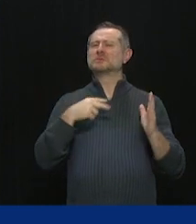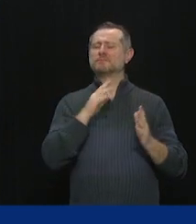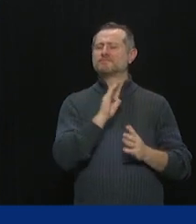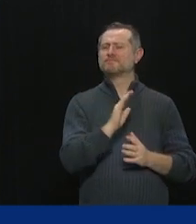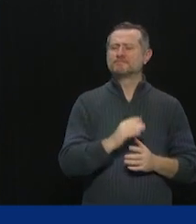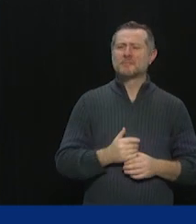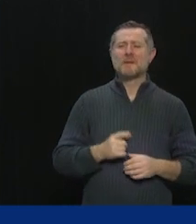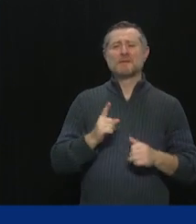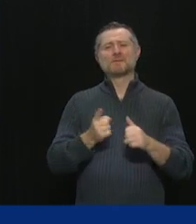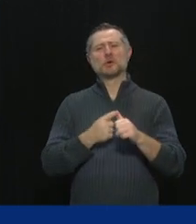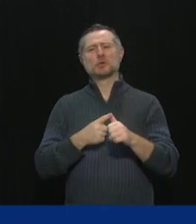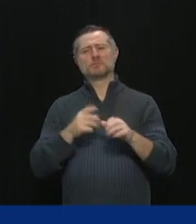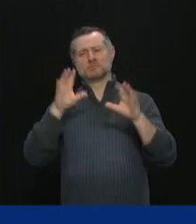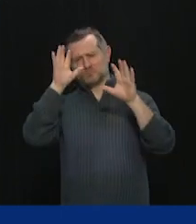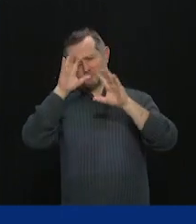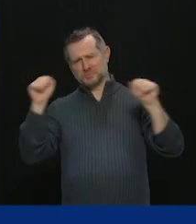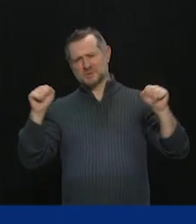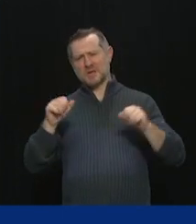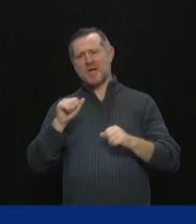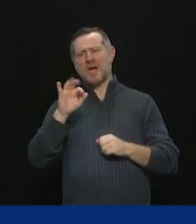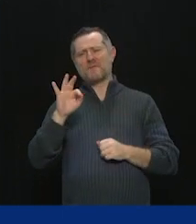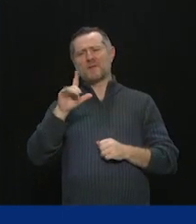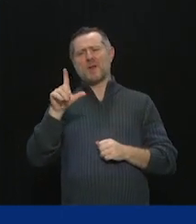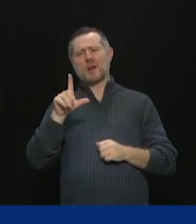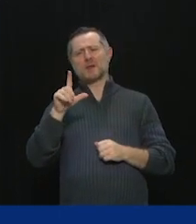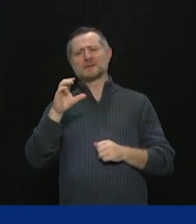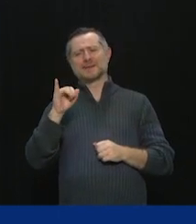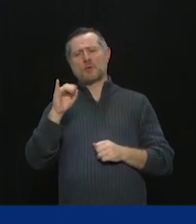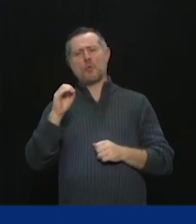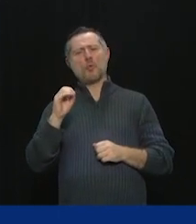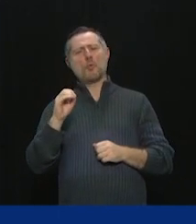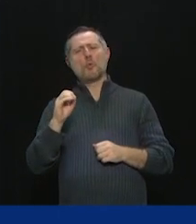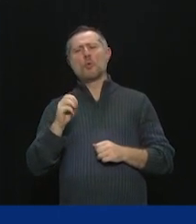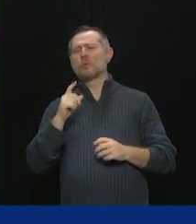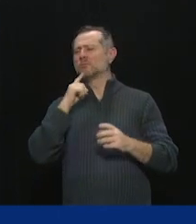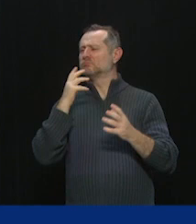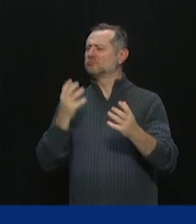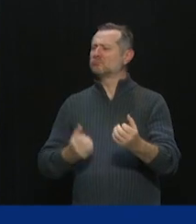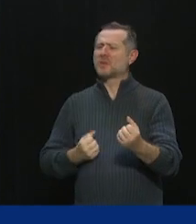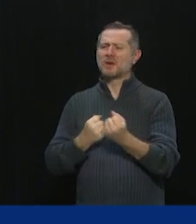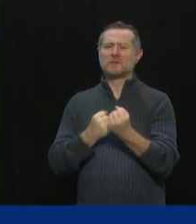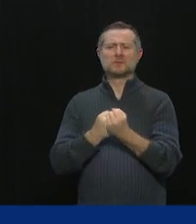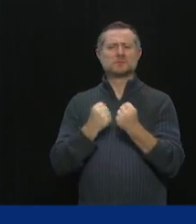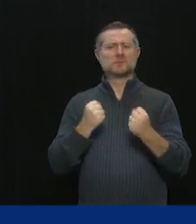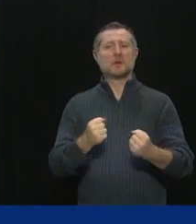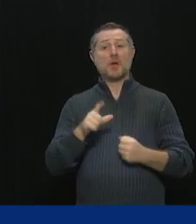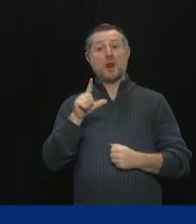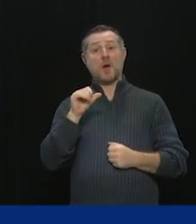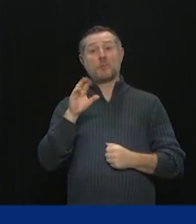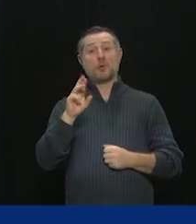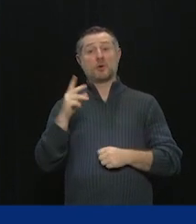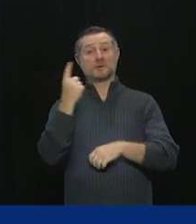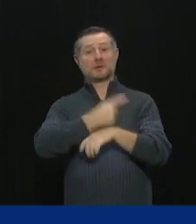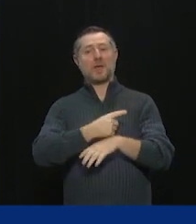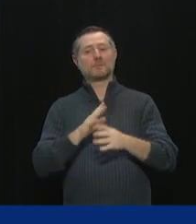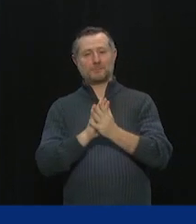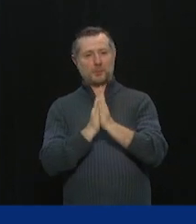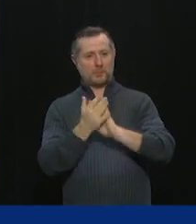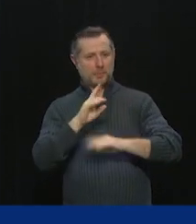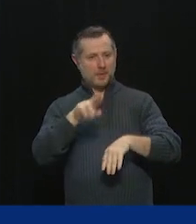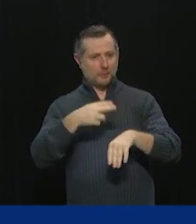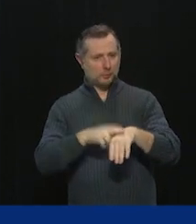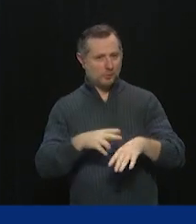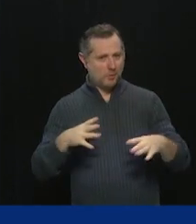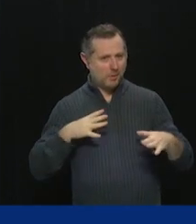the AFL-CIO. And he was a strong advocate for making Labor Day a national holiday. And I was struck by what he said back at